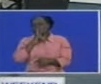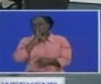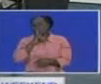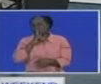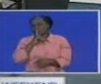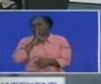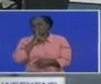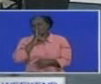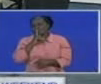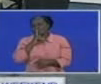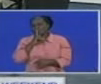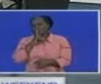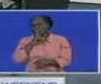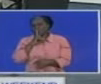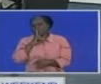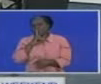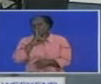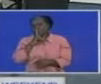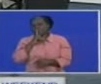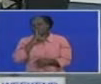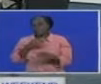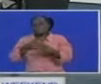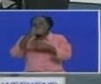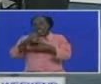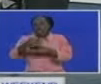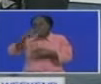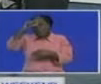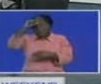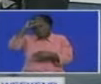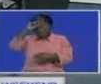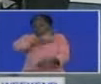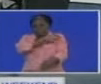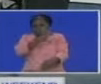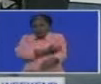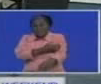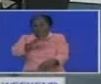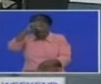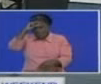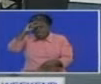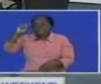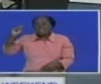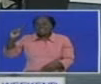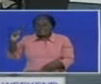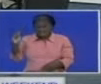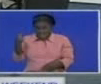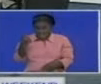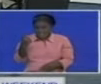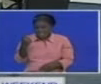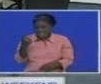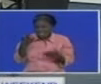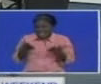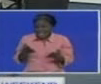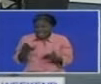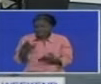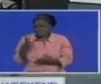Because the point I want us to take home from the Eldoret incident, beyond just the powers of a governor and deputy governor, is that the Kenyans are a little bit more cautious now